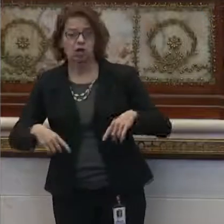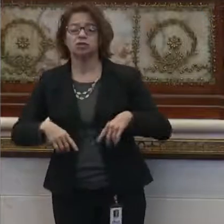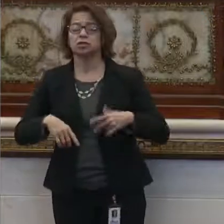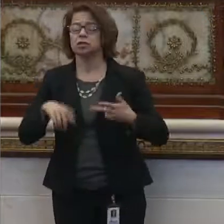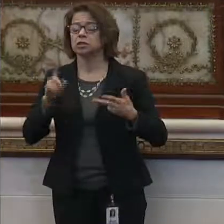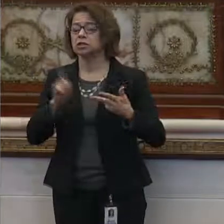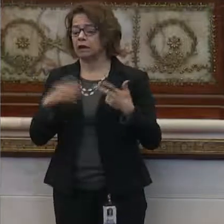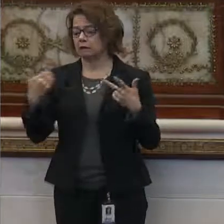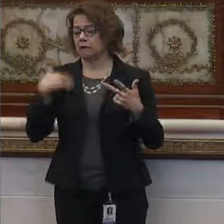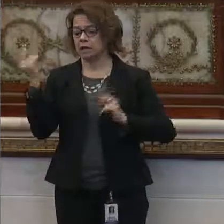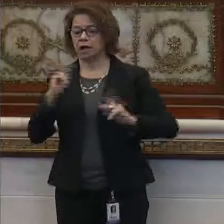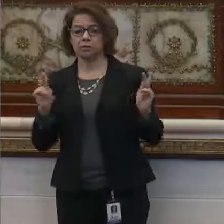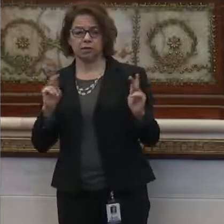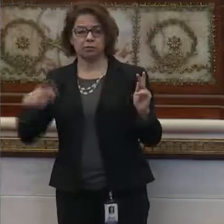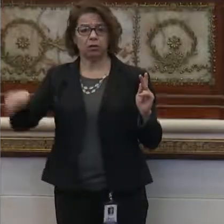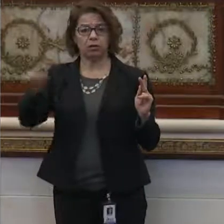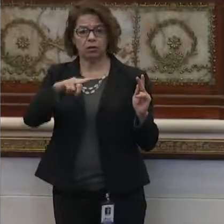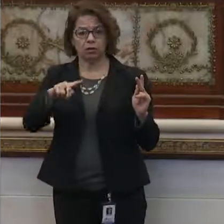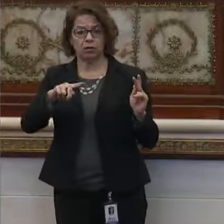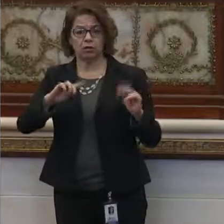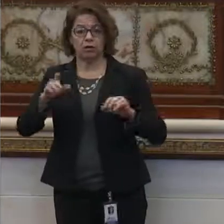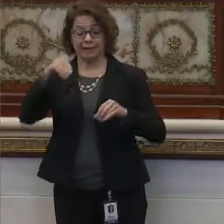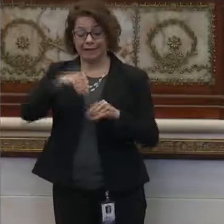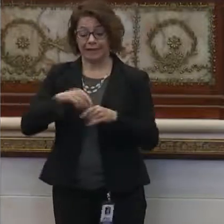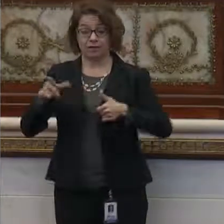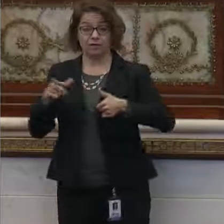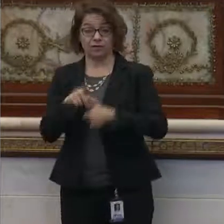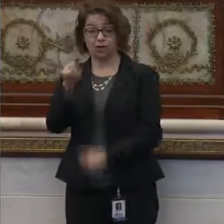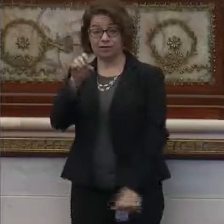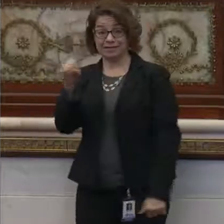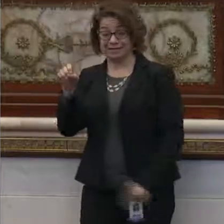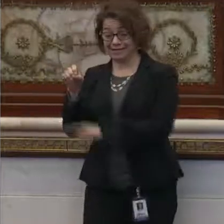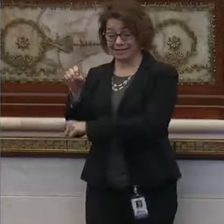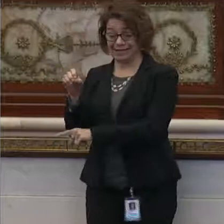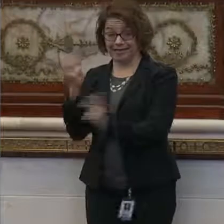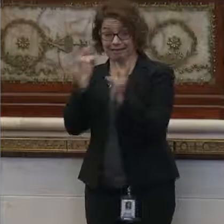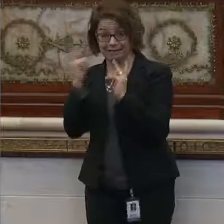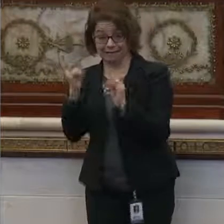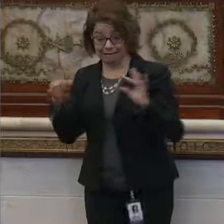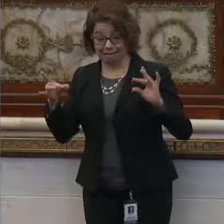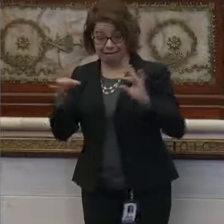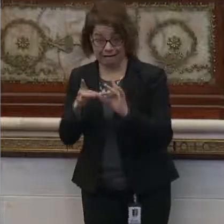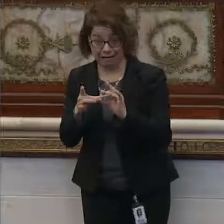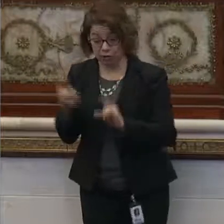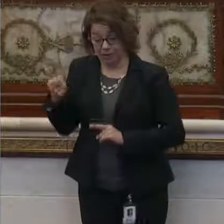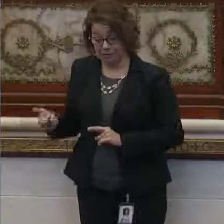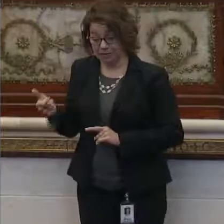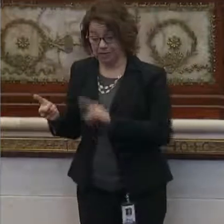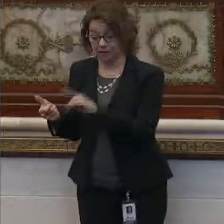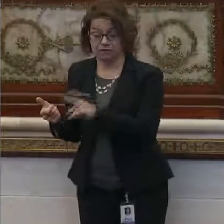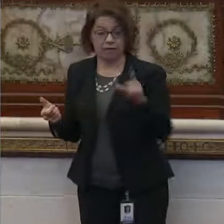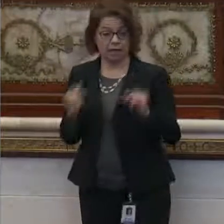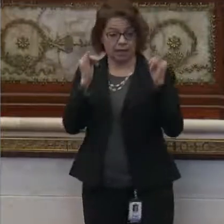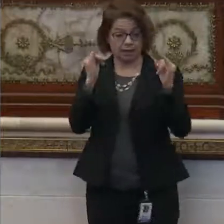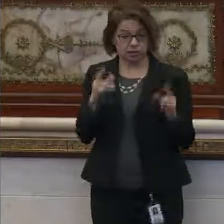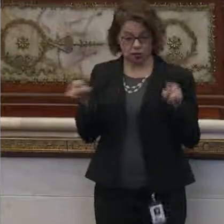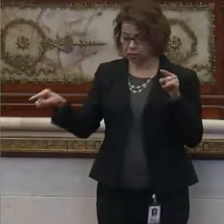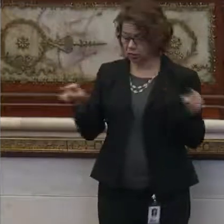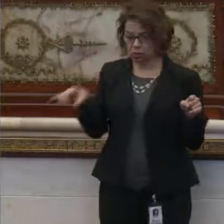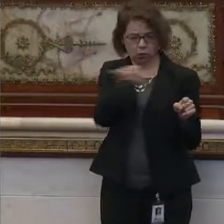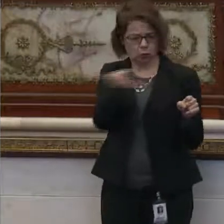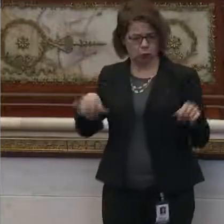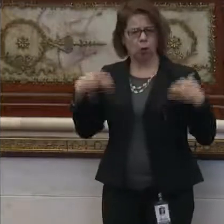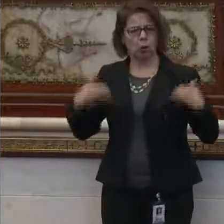the young people who are in Firstee can see a connection between themselves and the instructors, which I think is